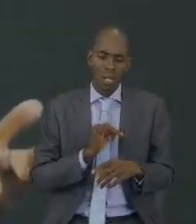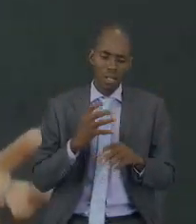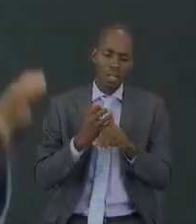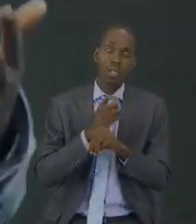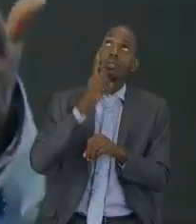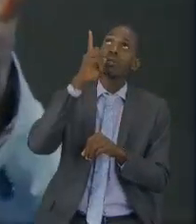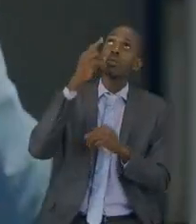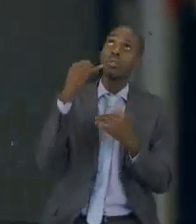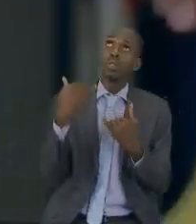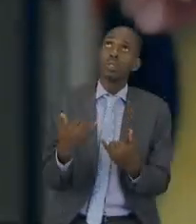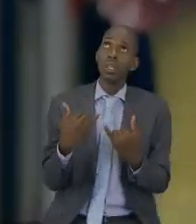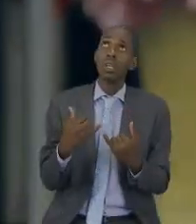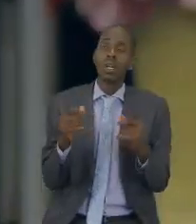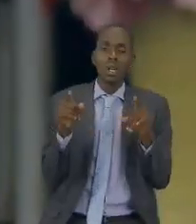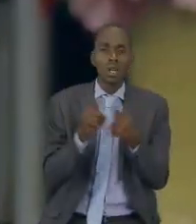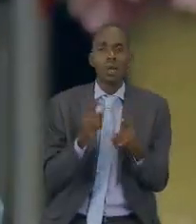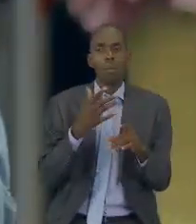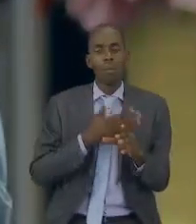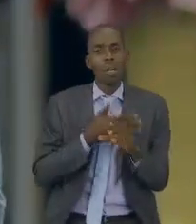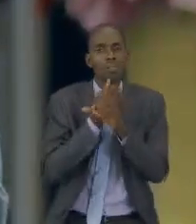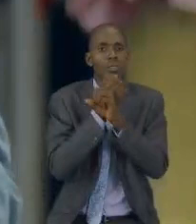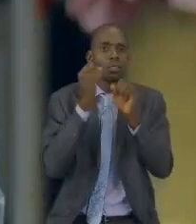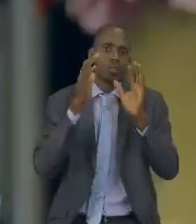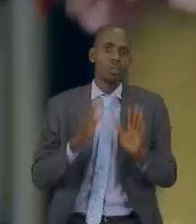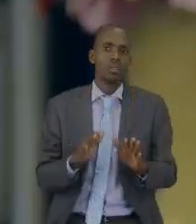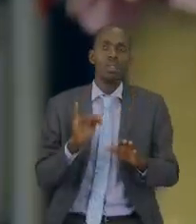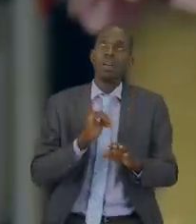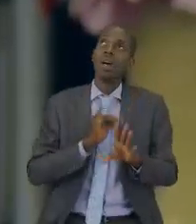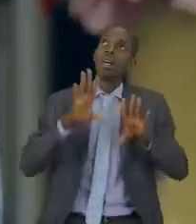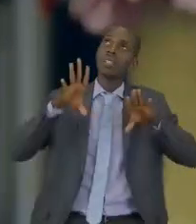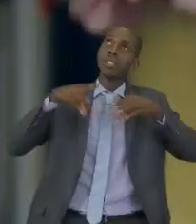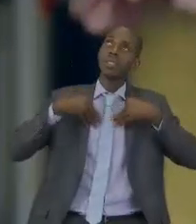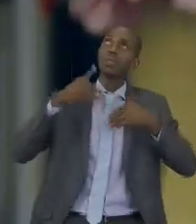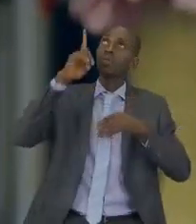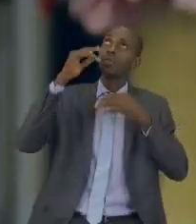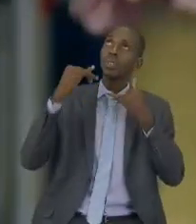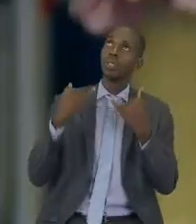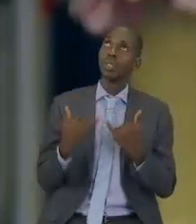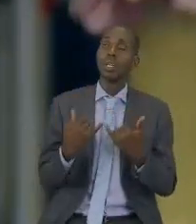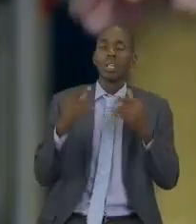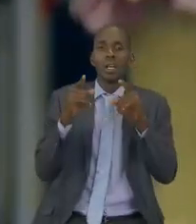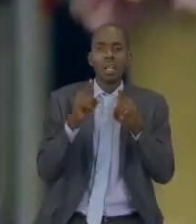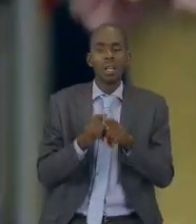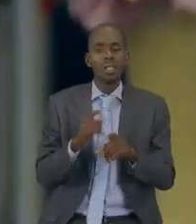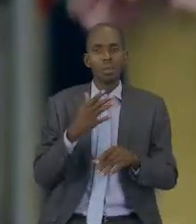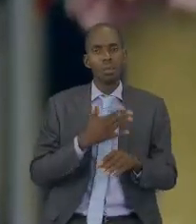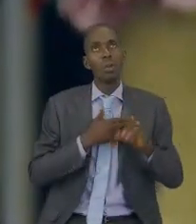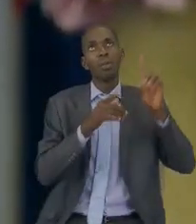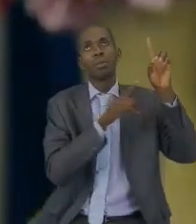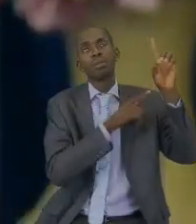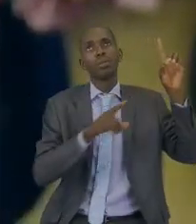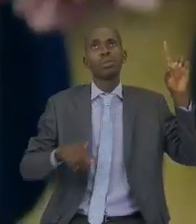now as my Savior. I take you now as my